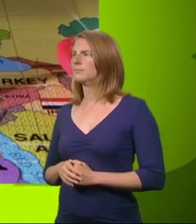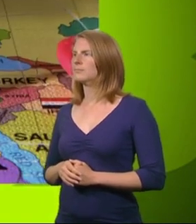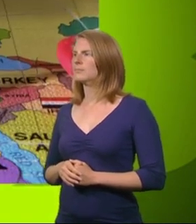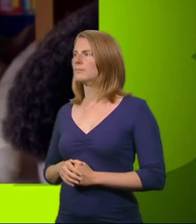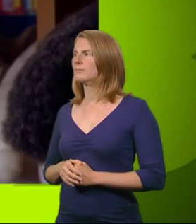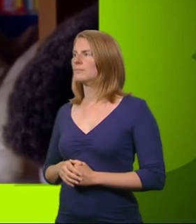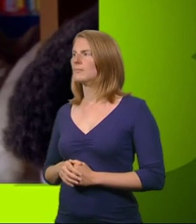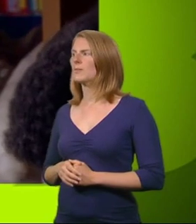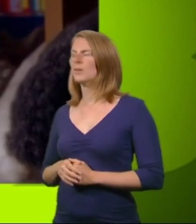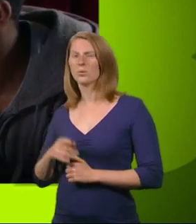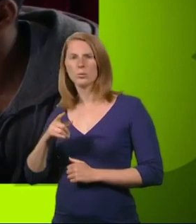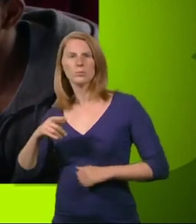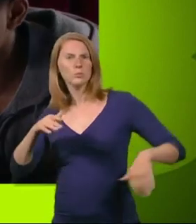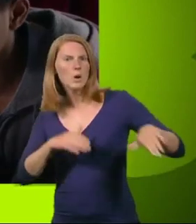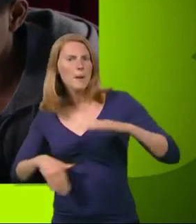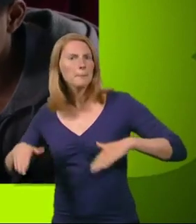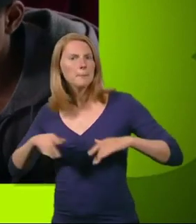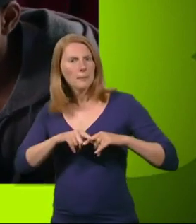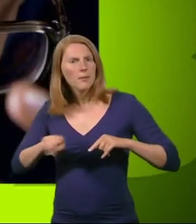You swam ashore? Ben.